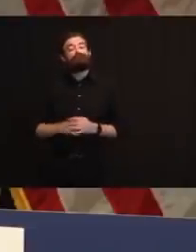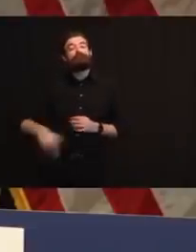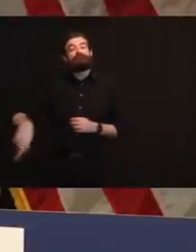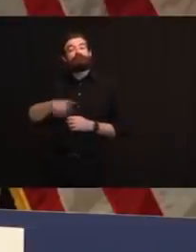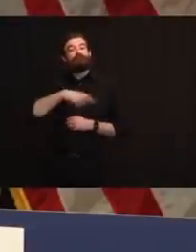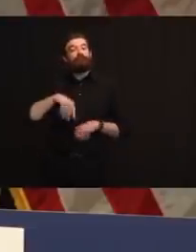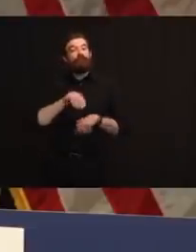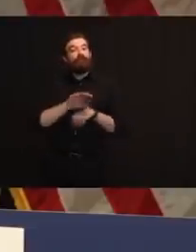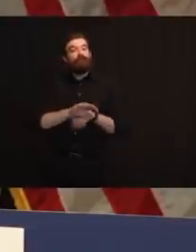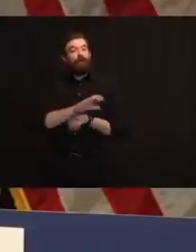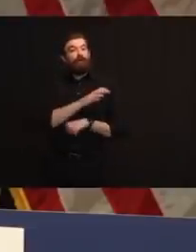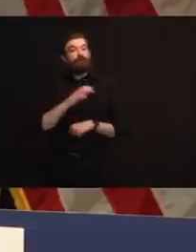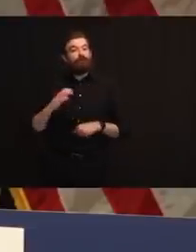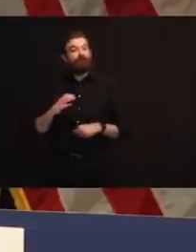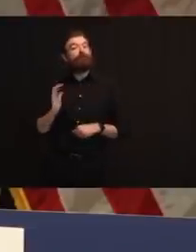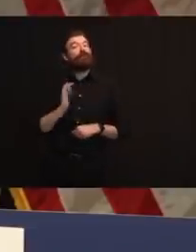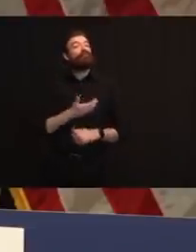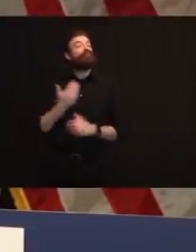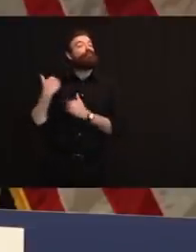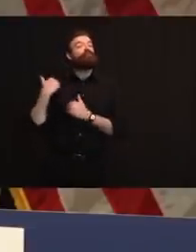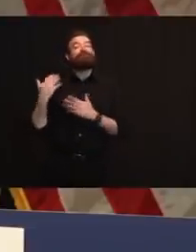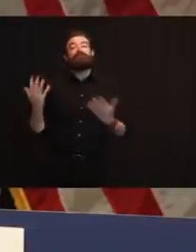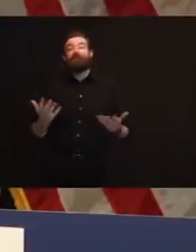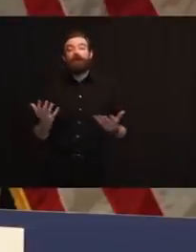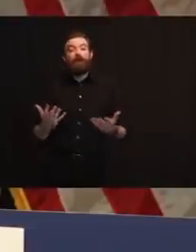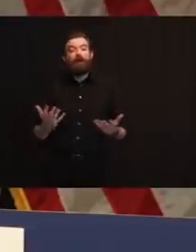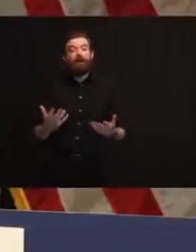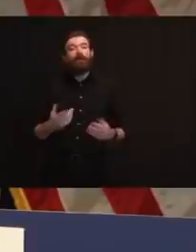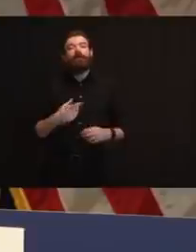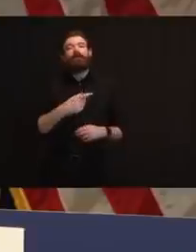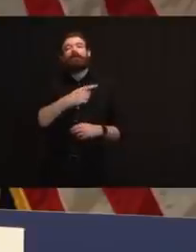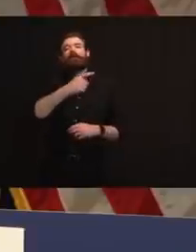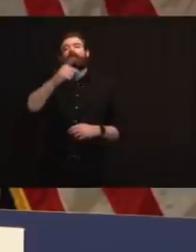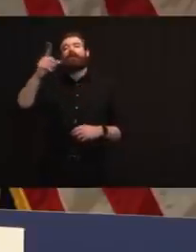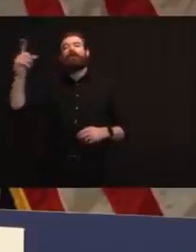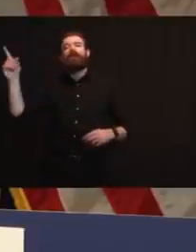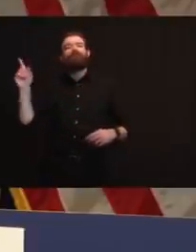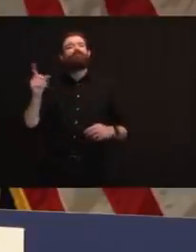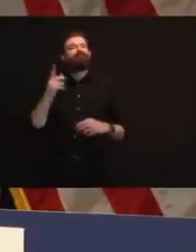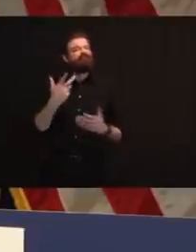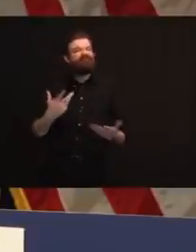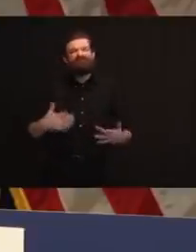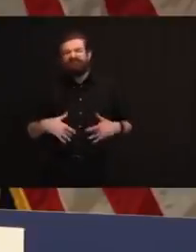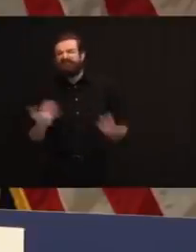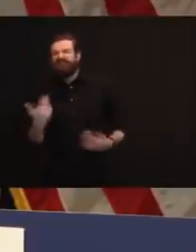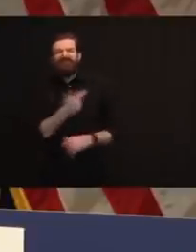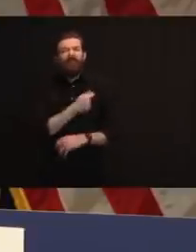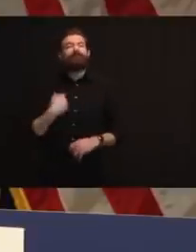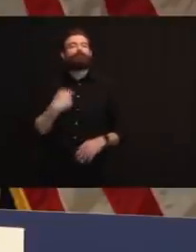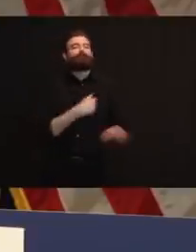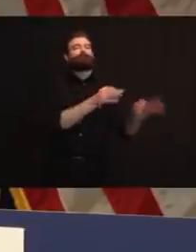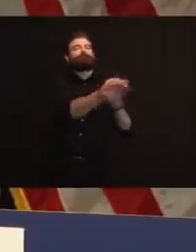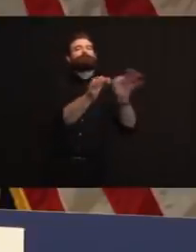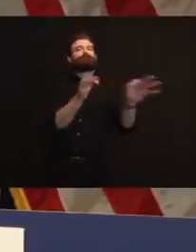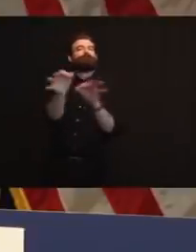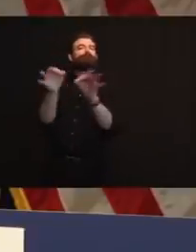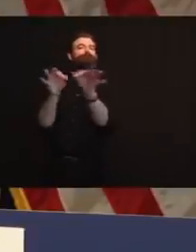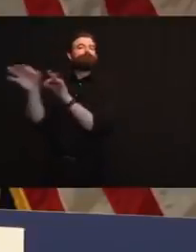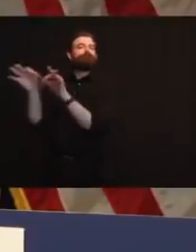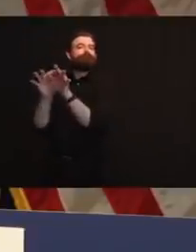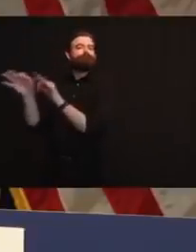vaccines, because not everybody was necessarily a vaccine expert. We had a very multidisciplinary, diverse committee